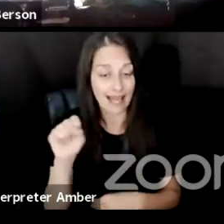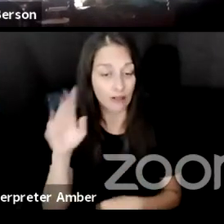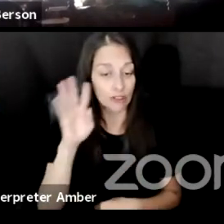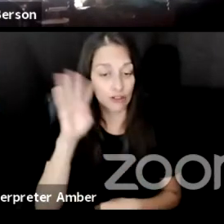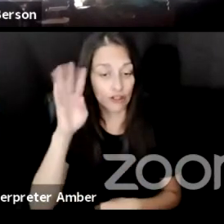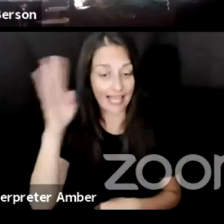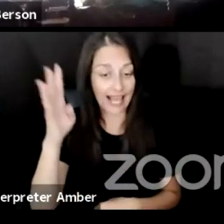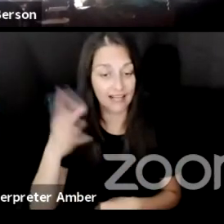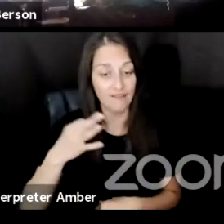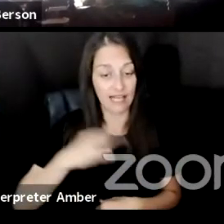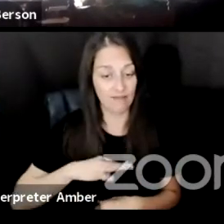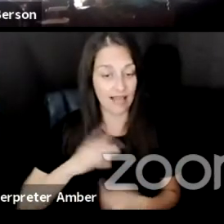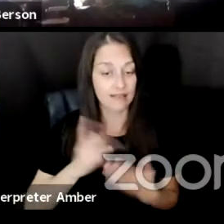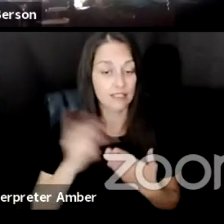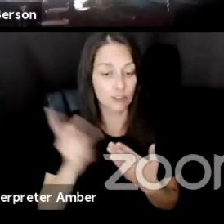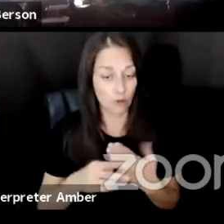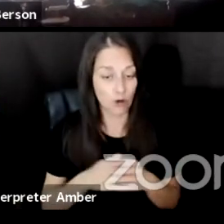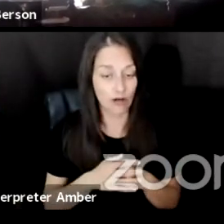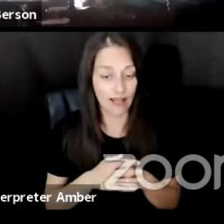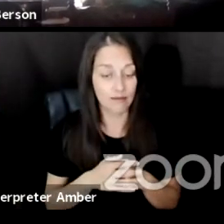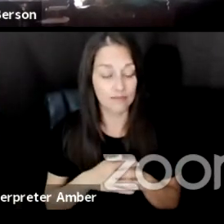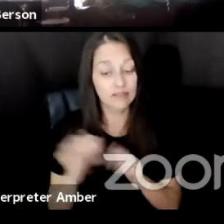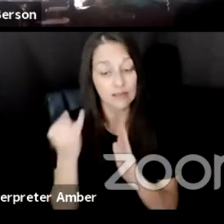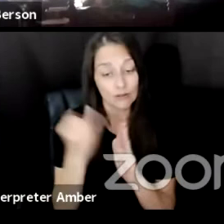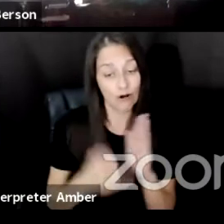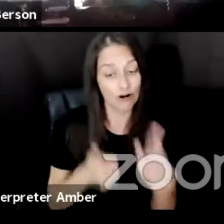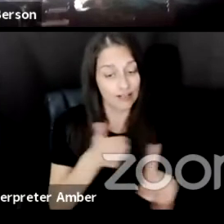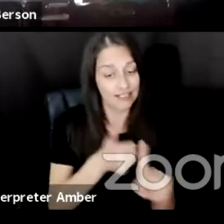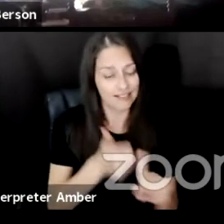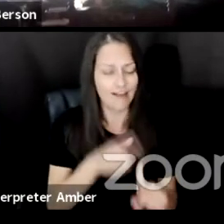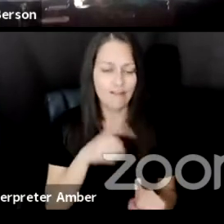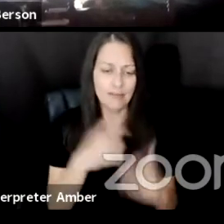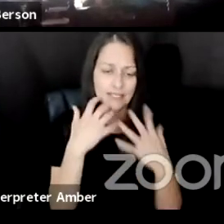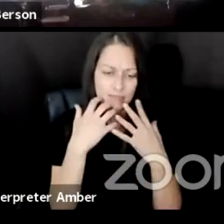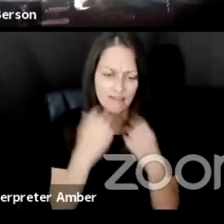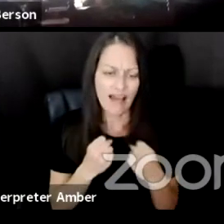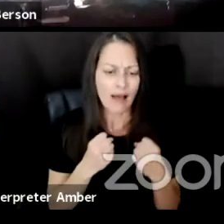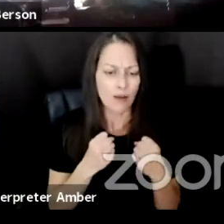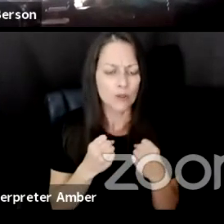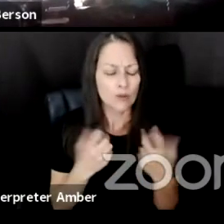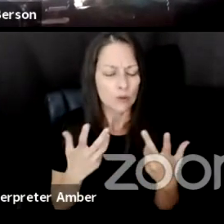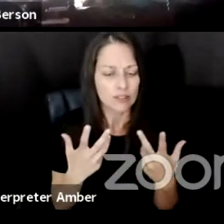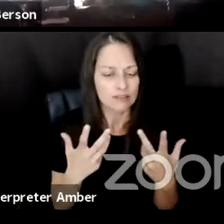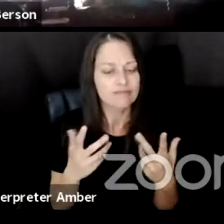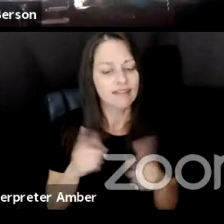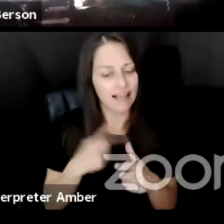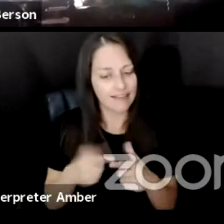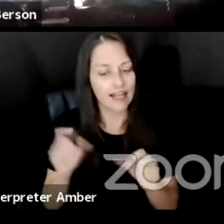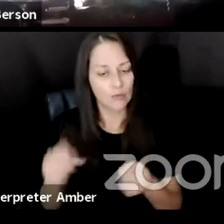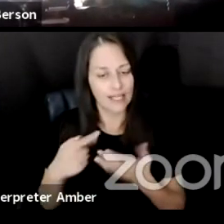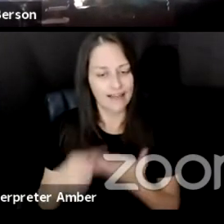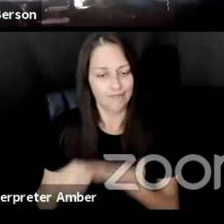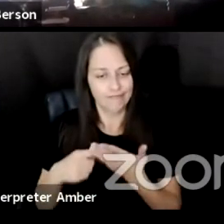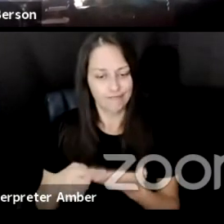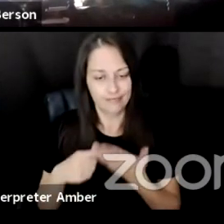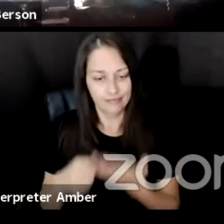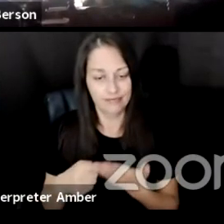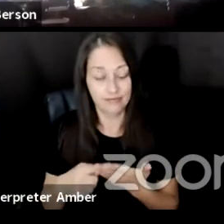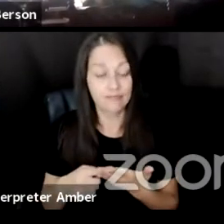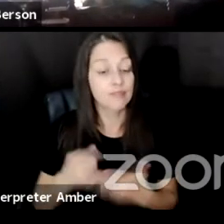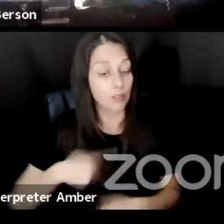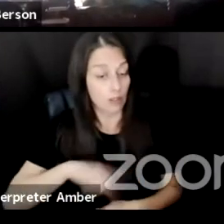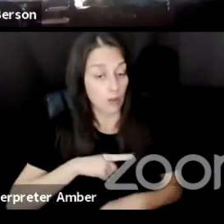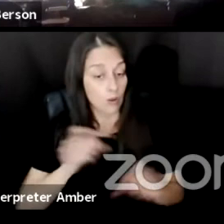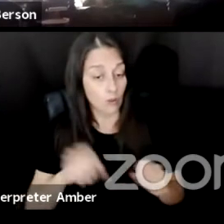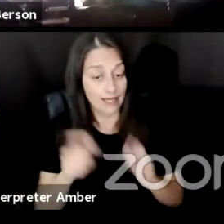at a deeply fundamental level to even make a place for the discourse about it. I mean, we could write, but if nobody wants to read what